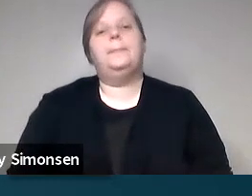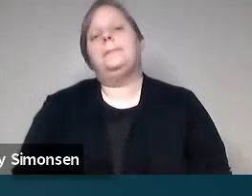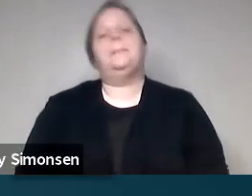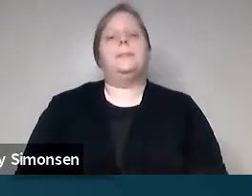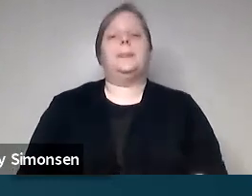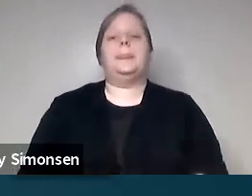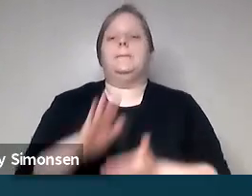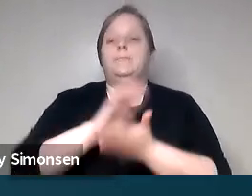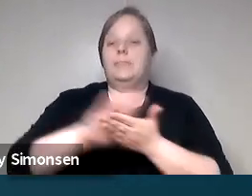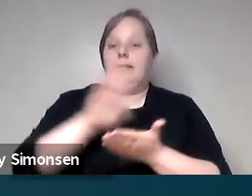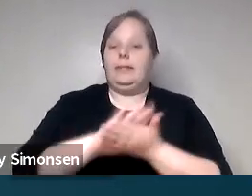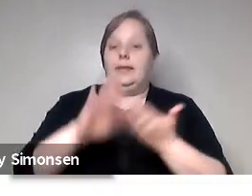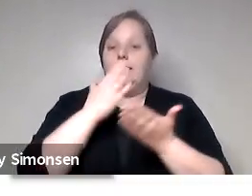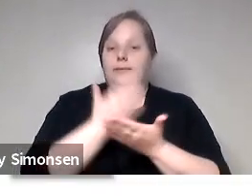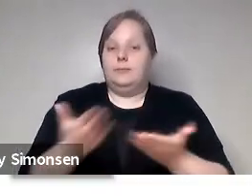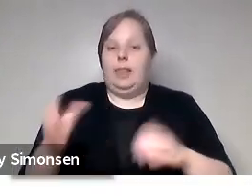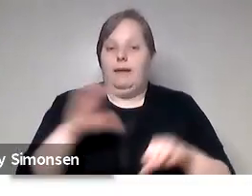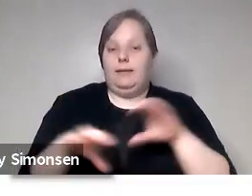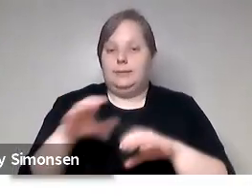Cleaning supplies.